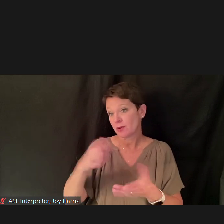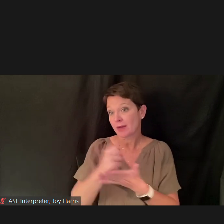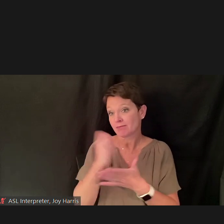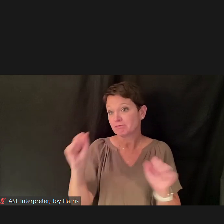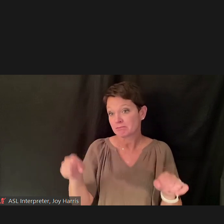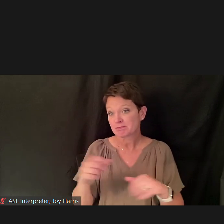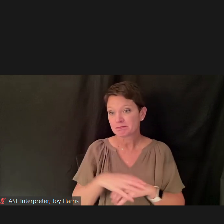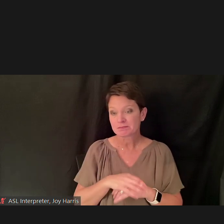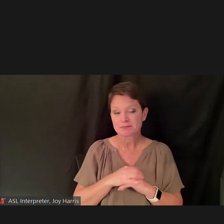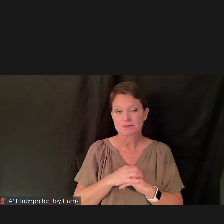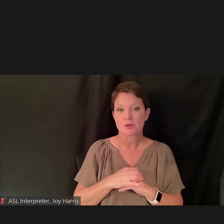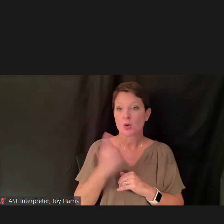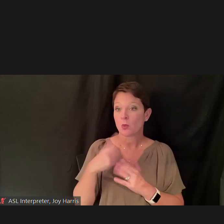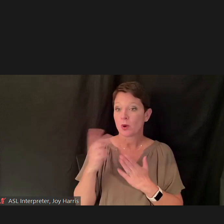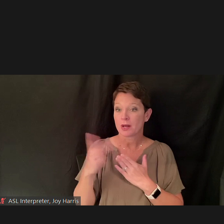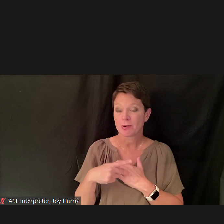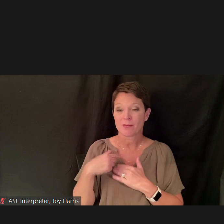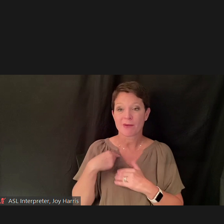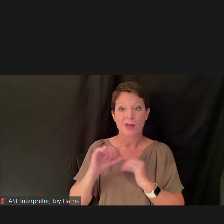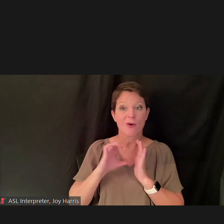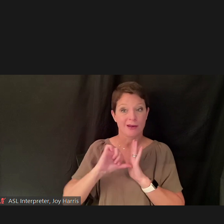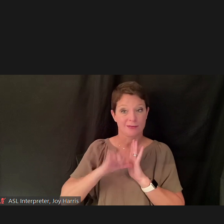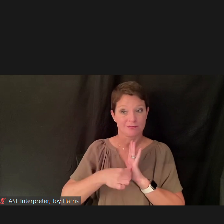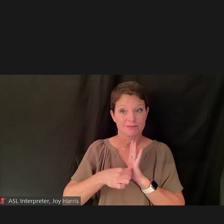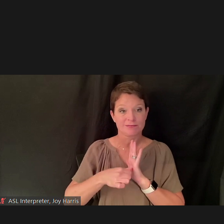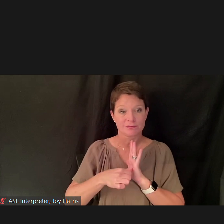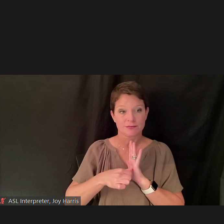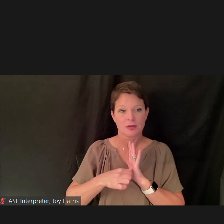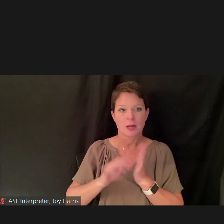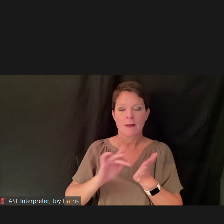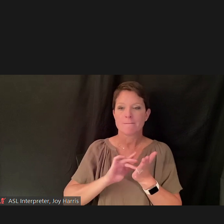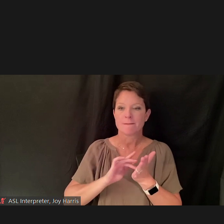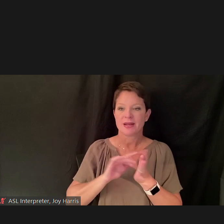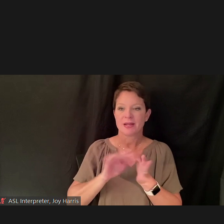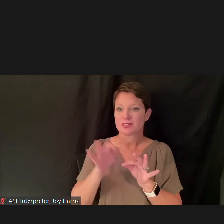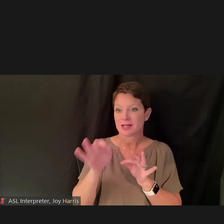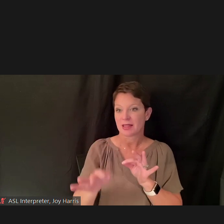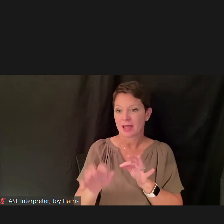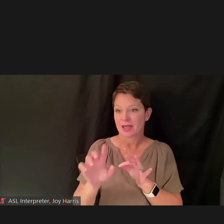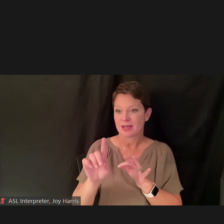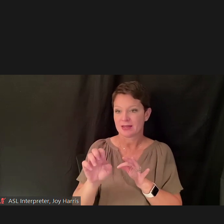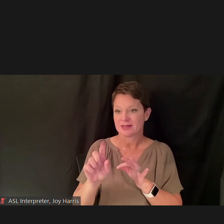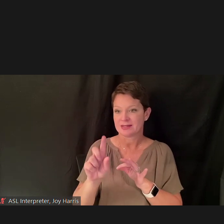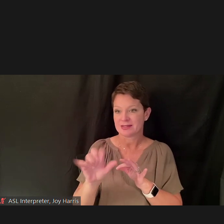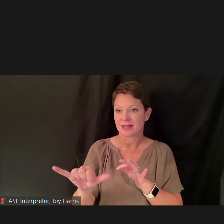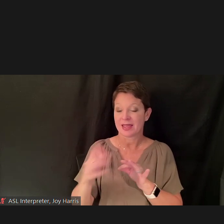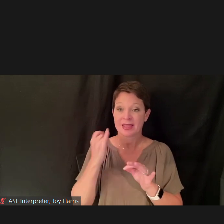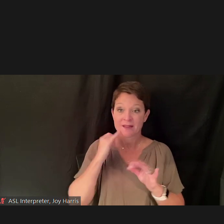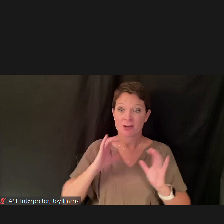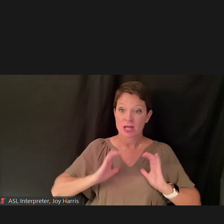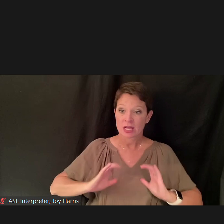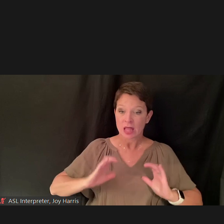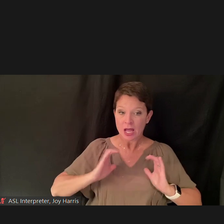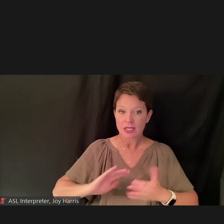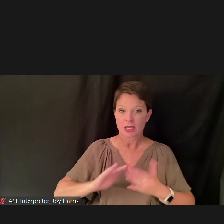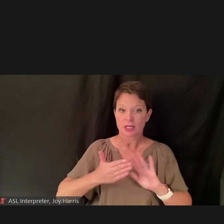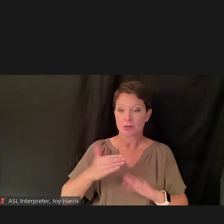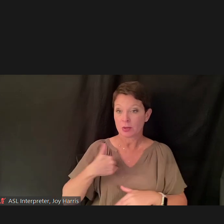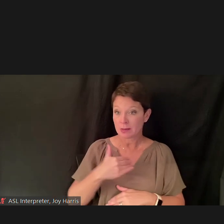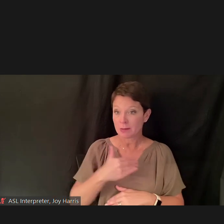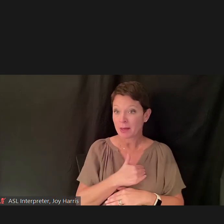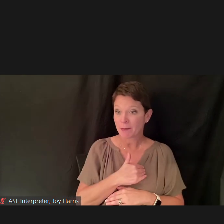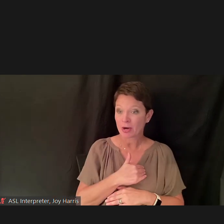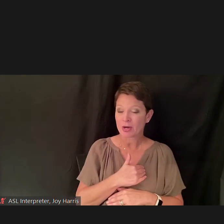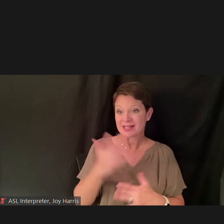otros programas One program that disponibles. I do want to highlight is the Uno de los programas Qualify que quiero Your enfatizar Client. es Meaning el if you're de